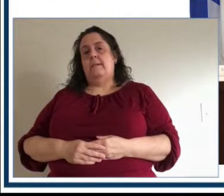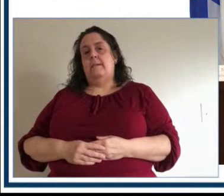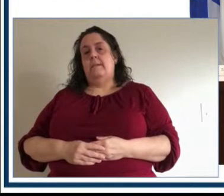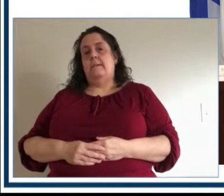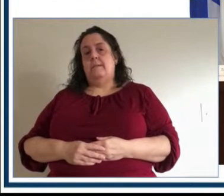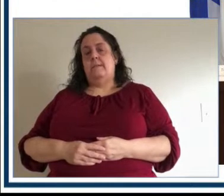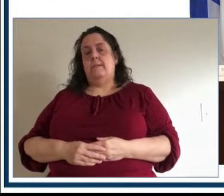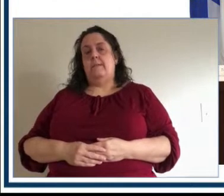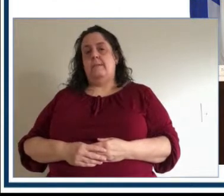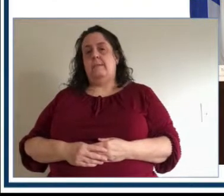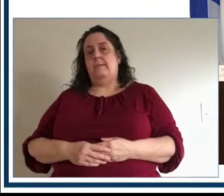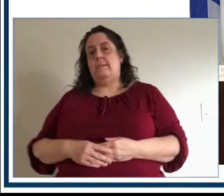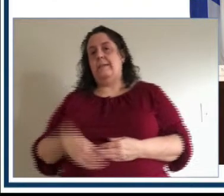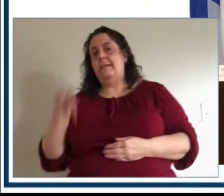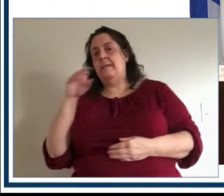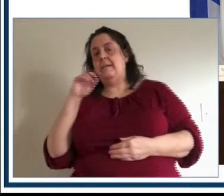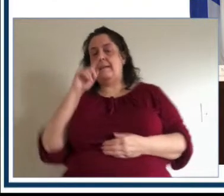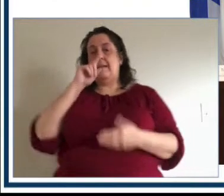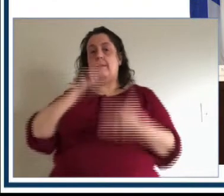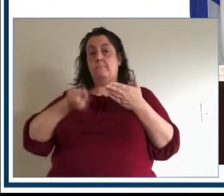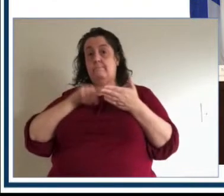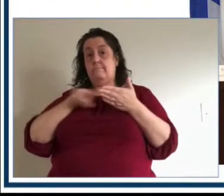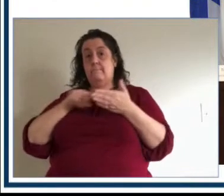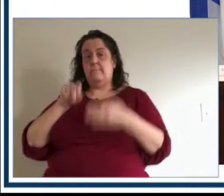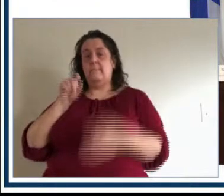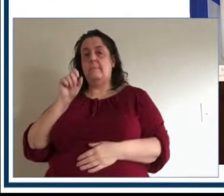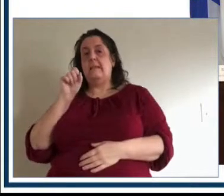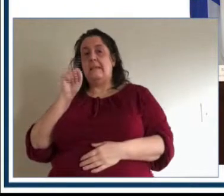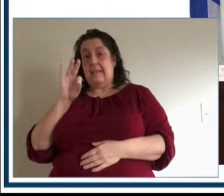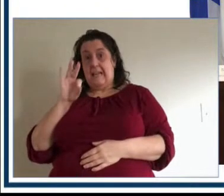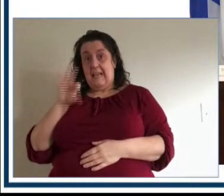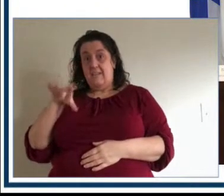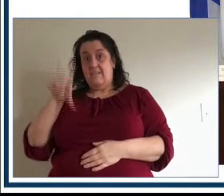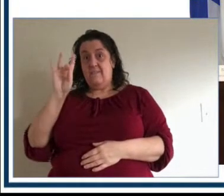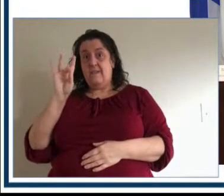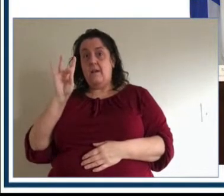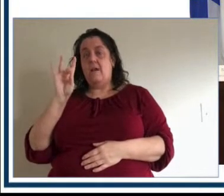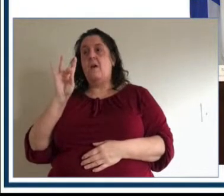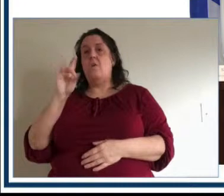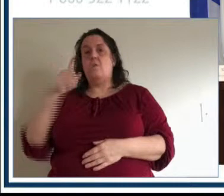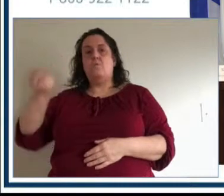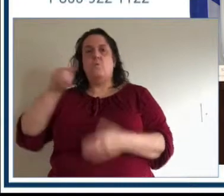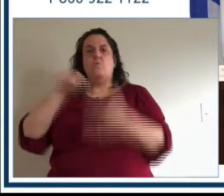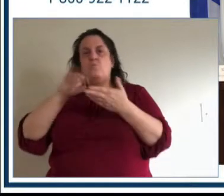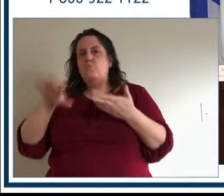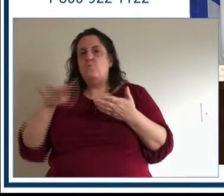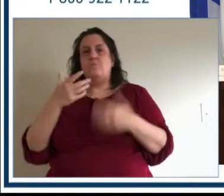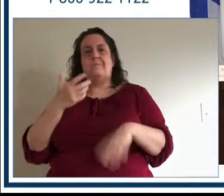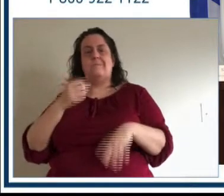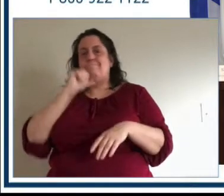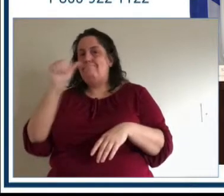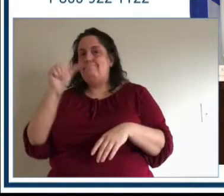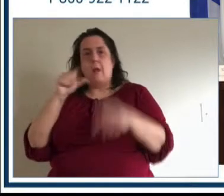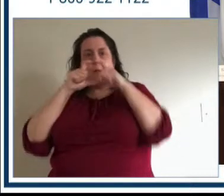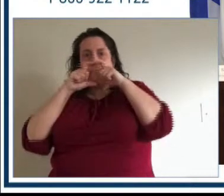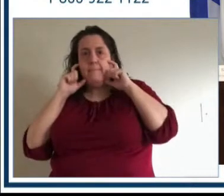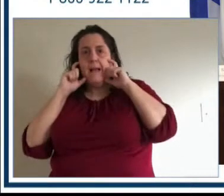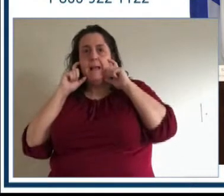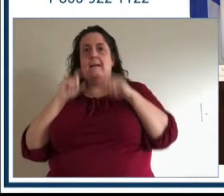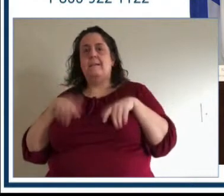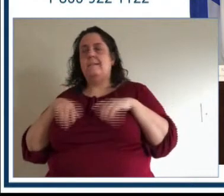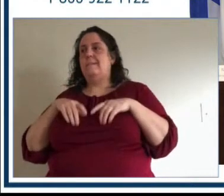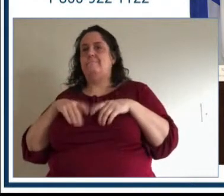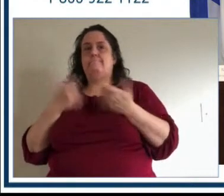wearing masks and not holding drinks or eating, what would the consequence of